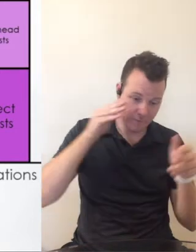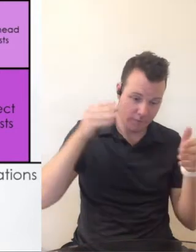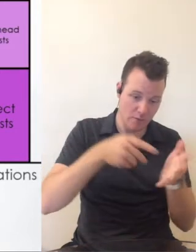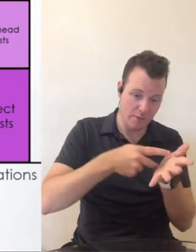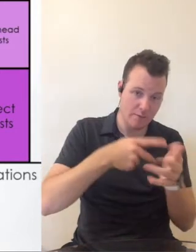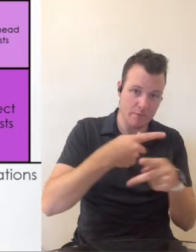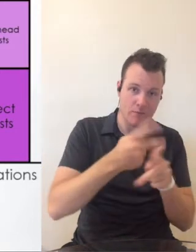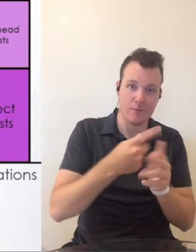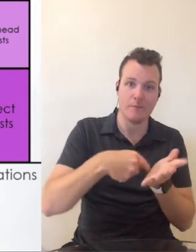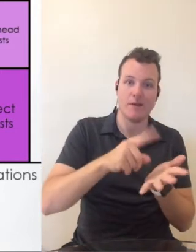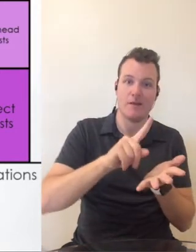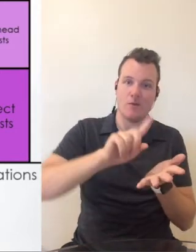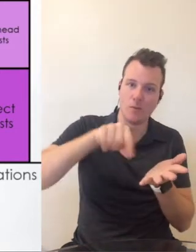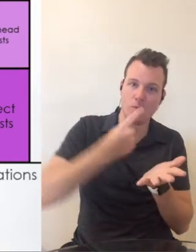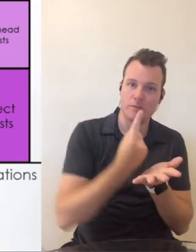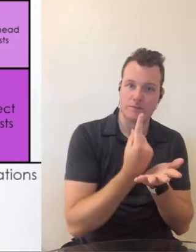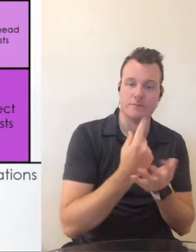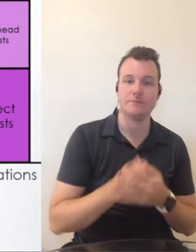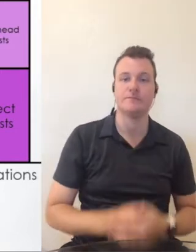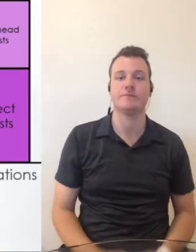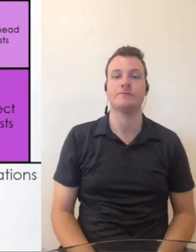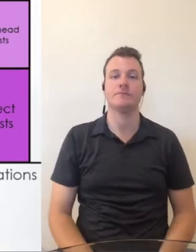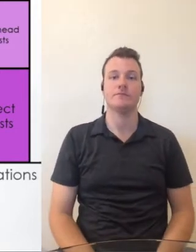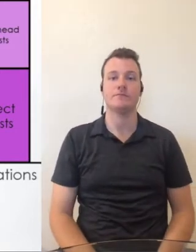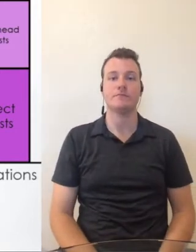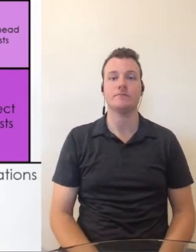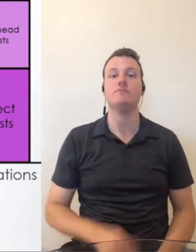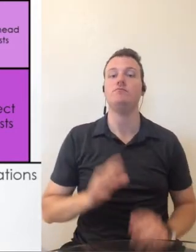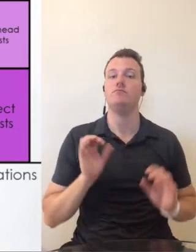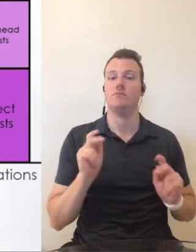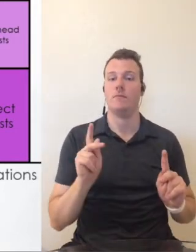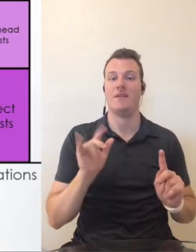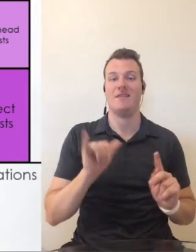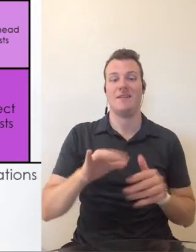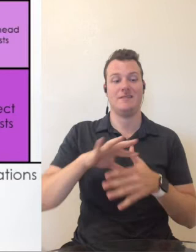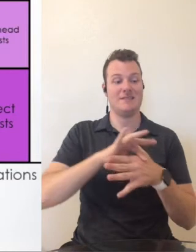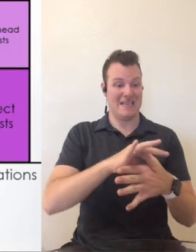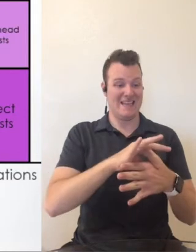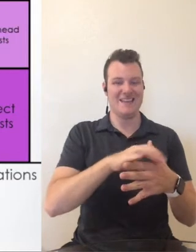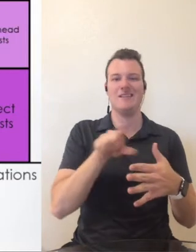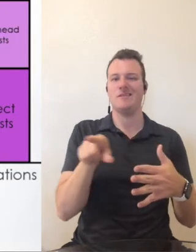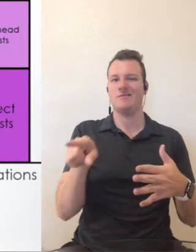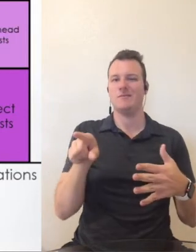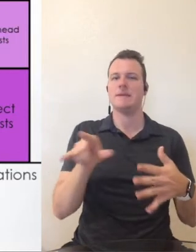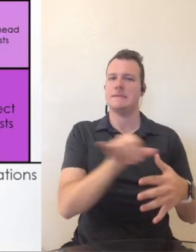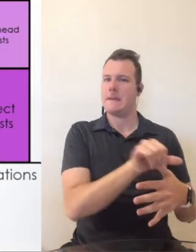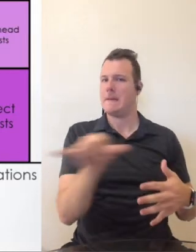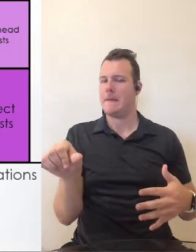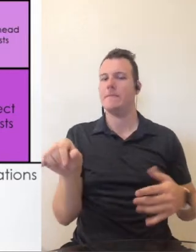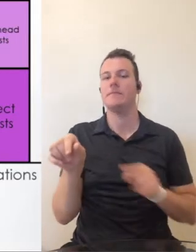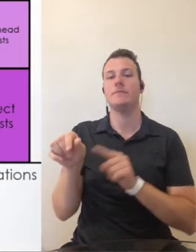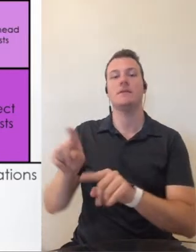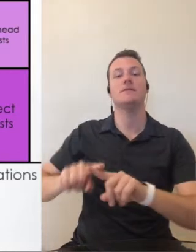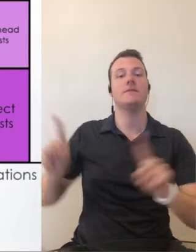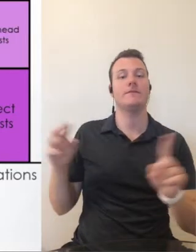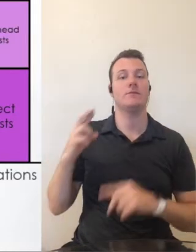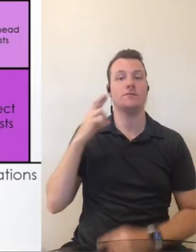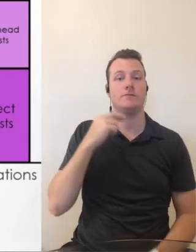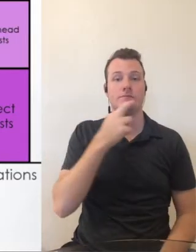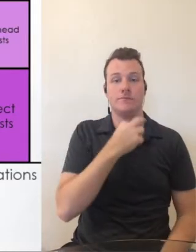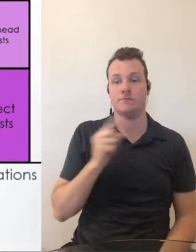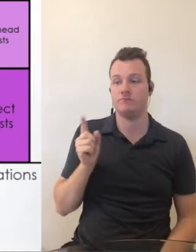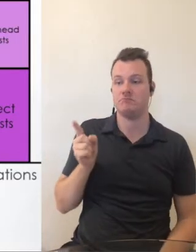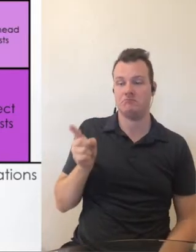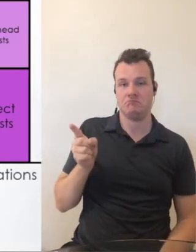itself. Now, same steak. I now go to a different restaurant. And this restaurant